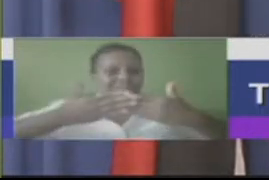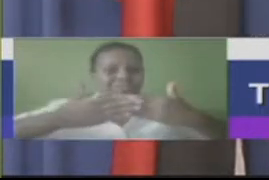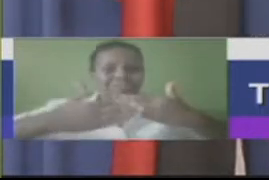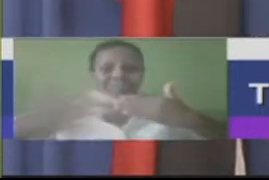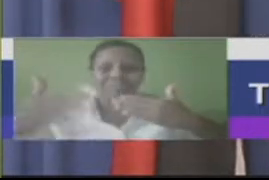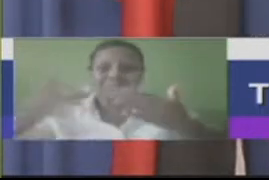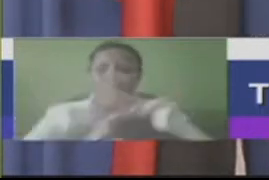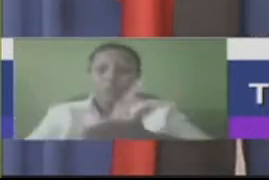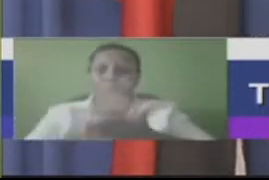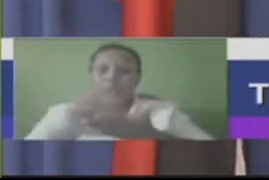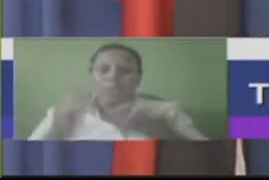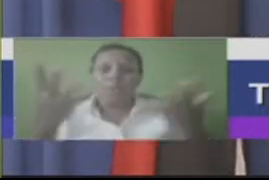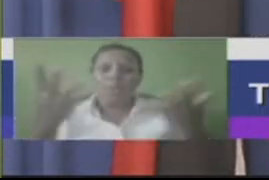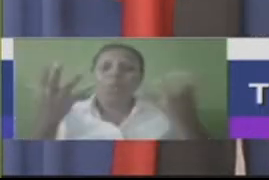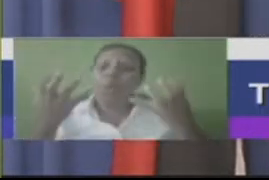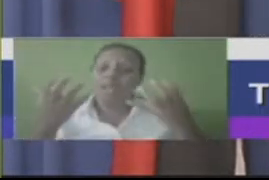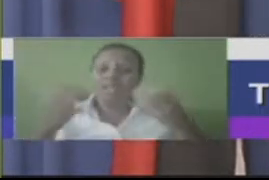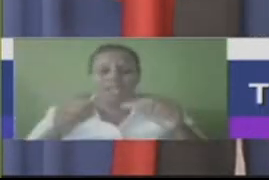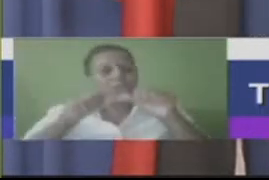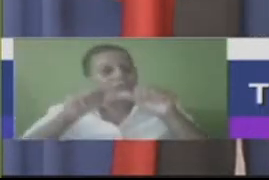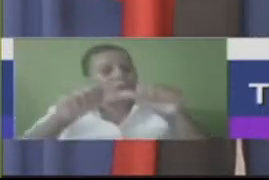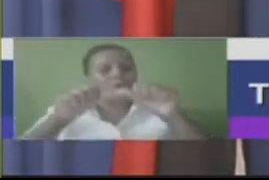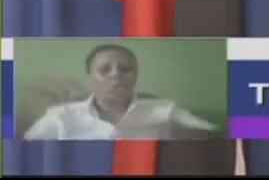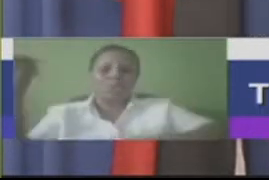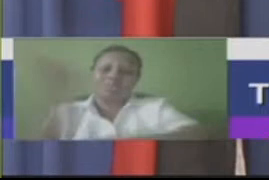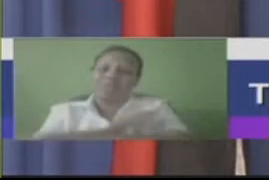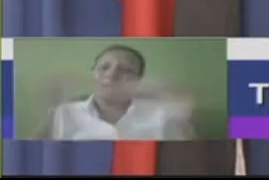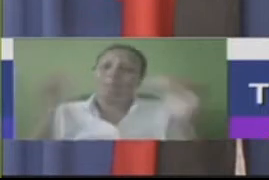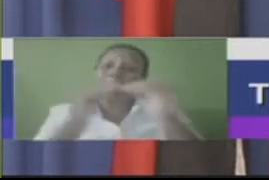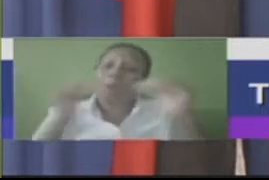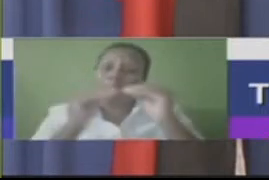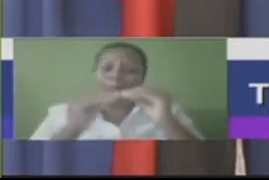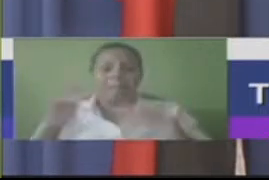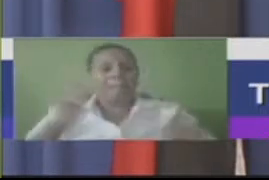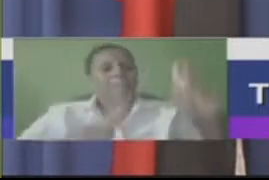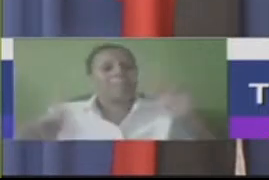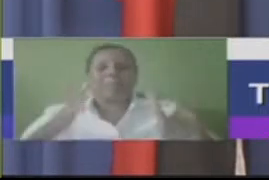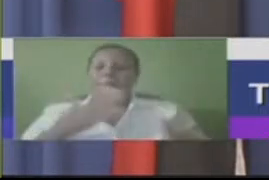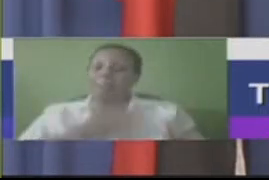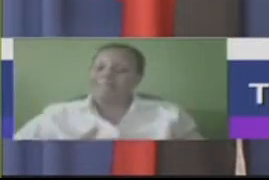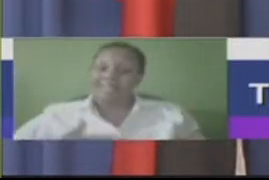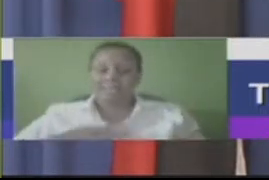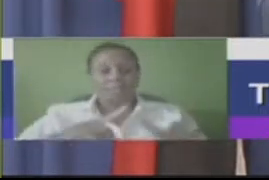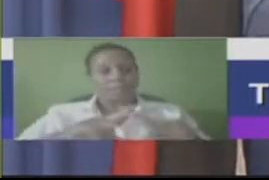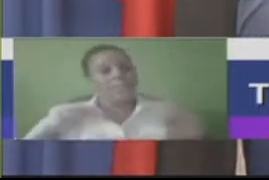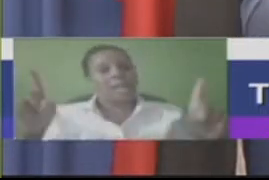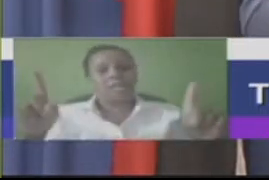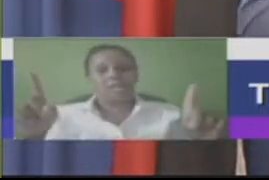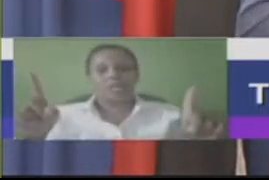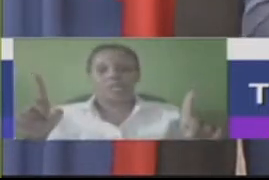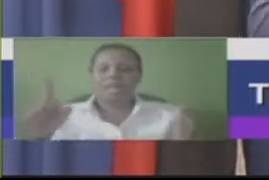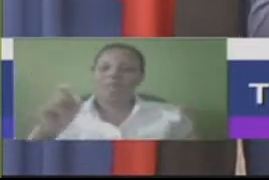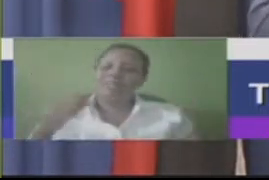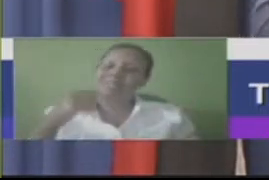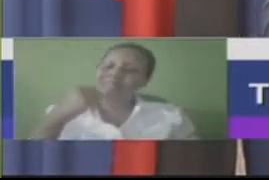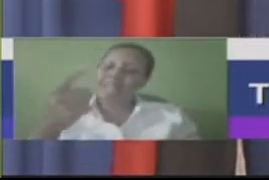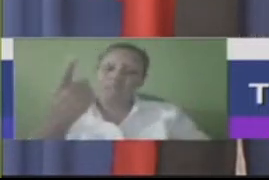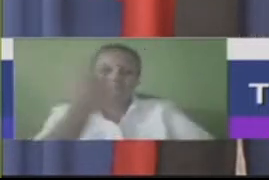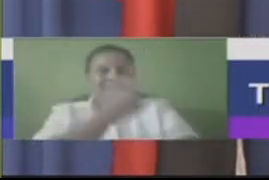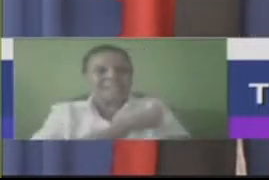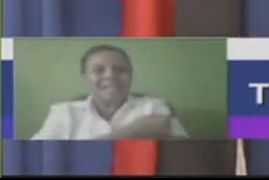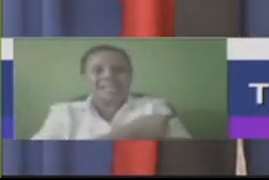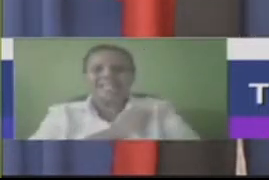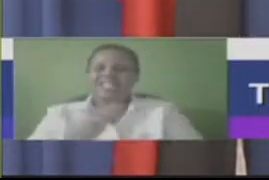vaccinate more and more people. But let me emphasize that the vaccination does not mean an end to the response